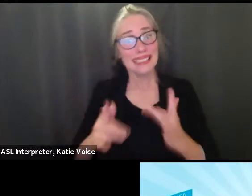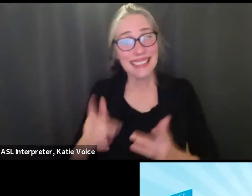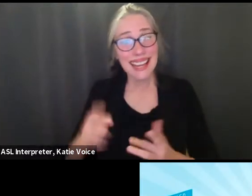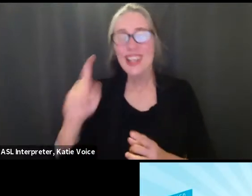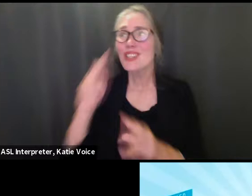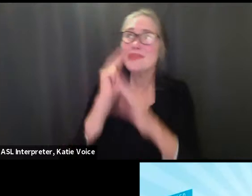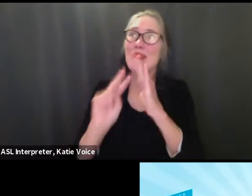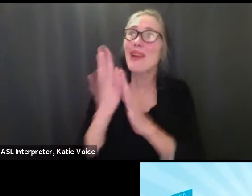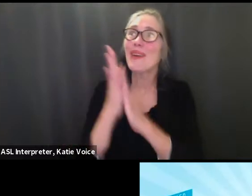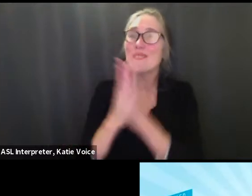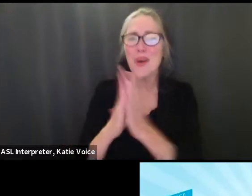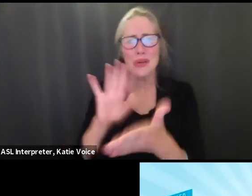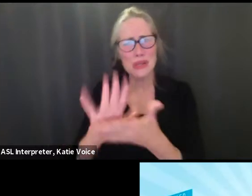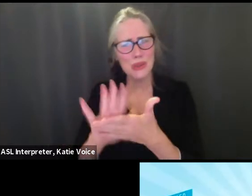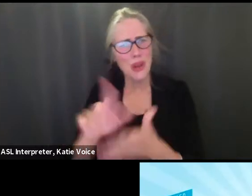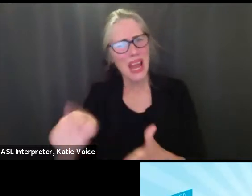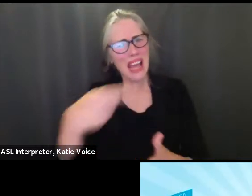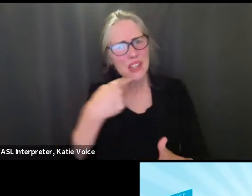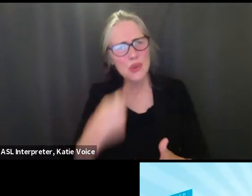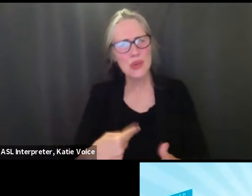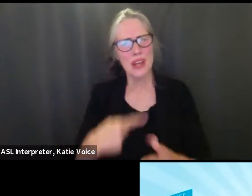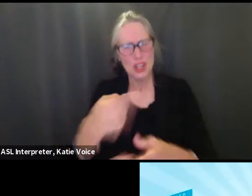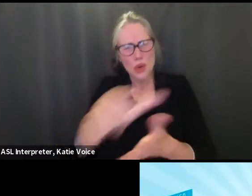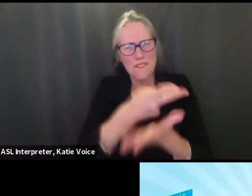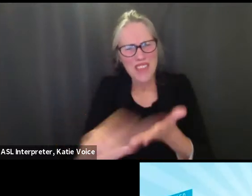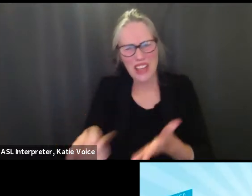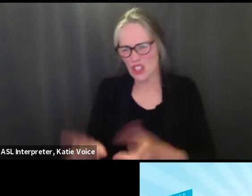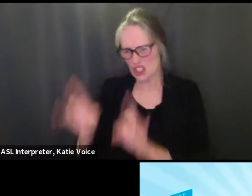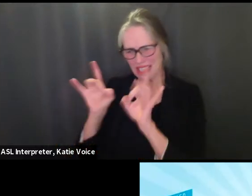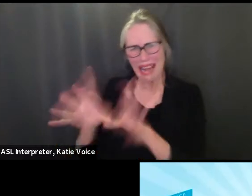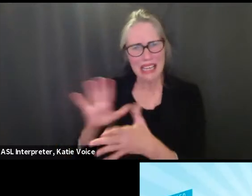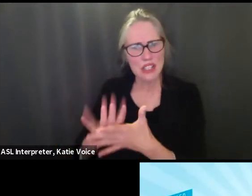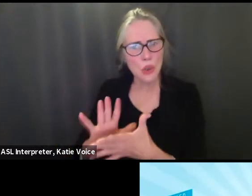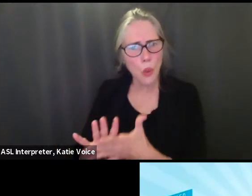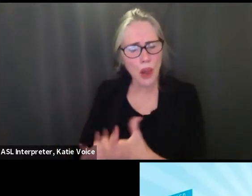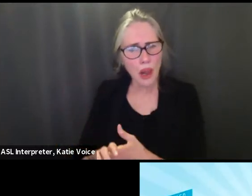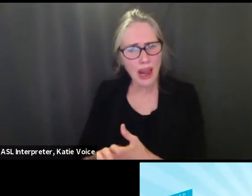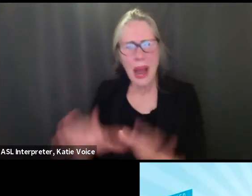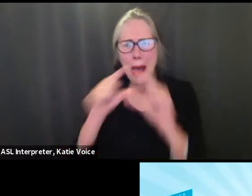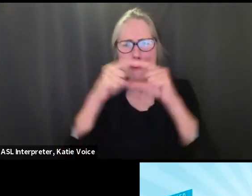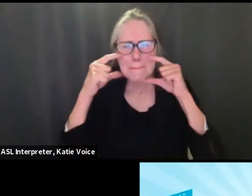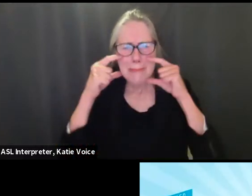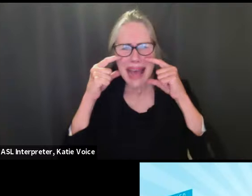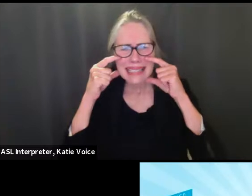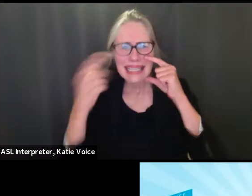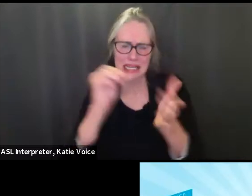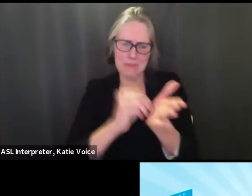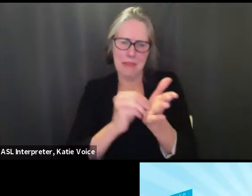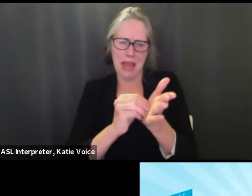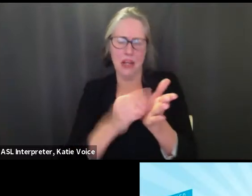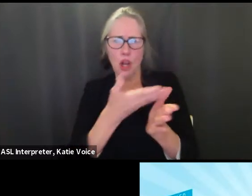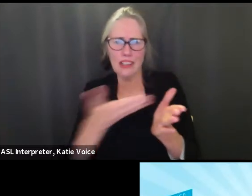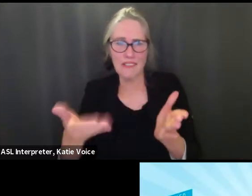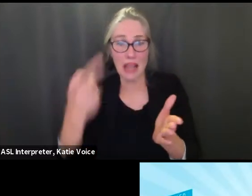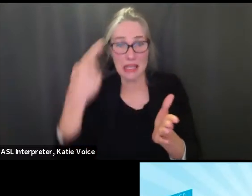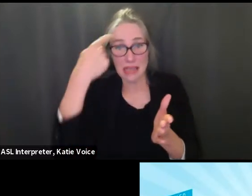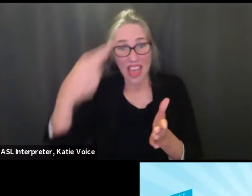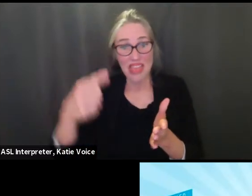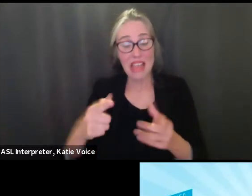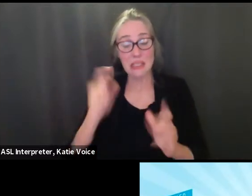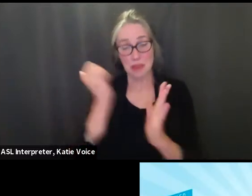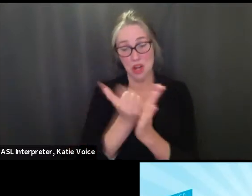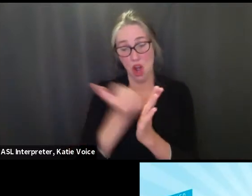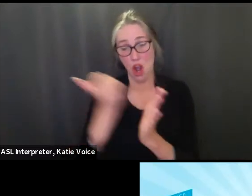looking forward to school. And you failed her. She hates it. A mask is a medical device. It's a medical device that has been authorized